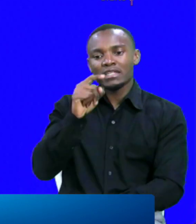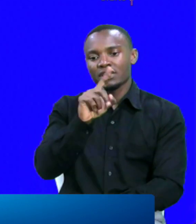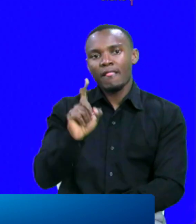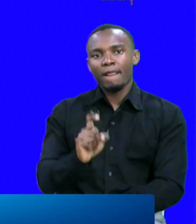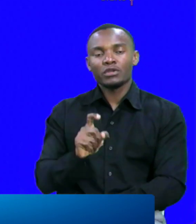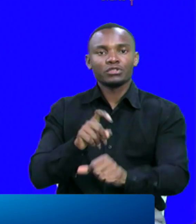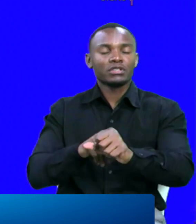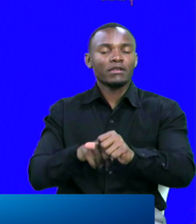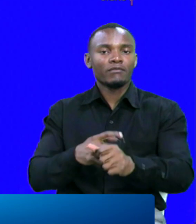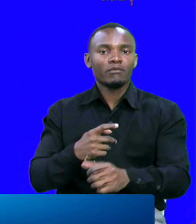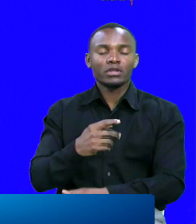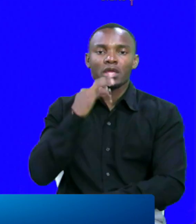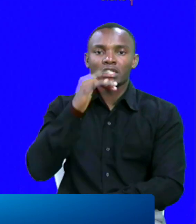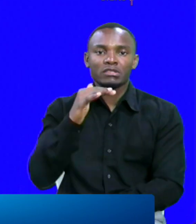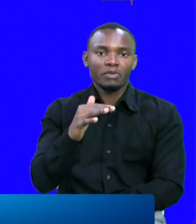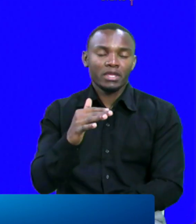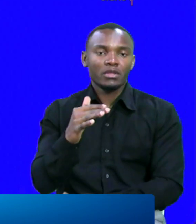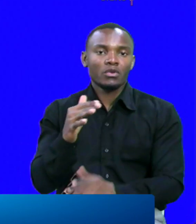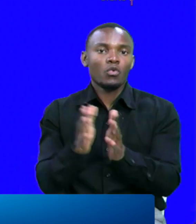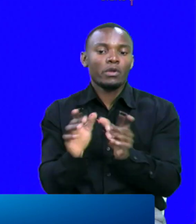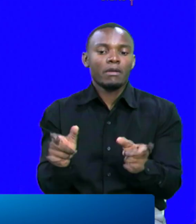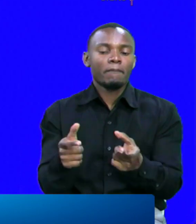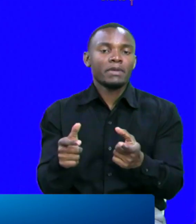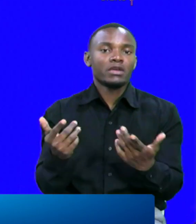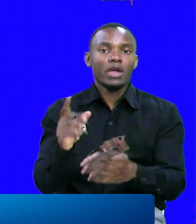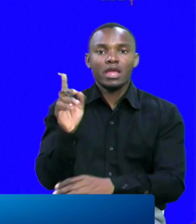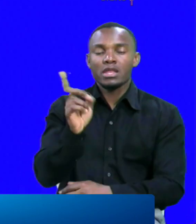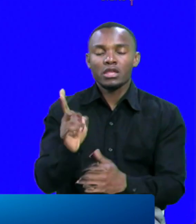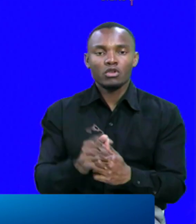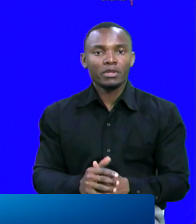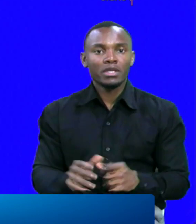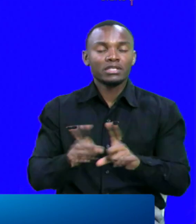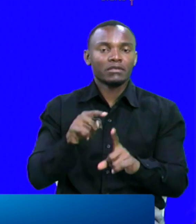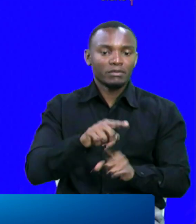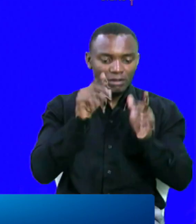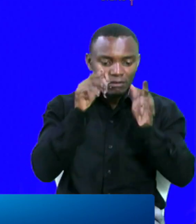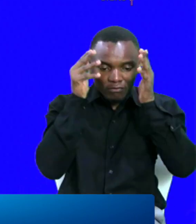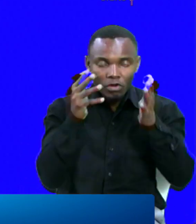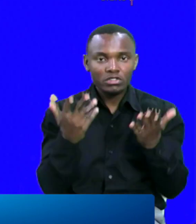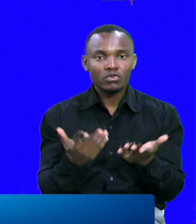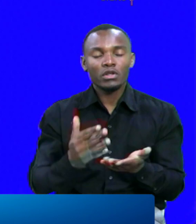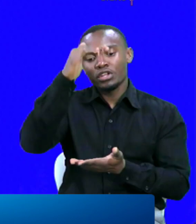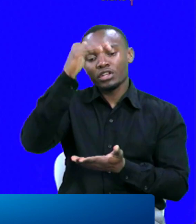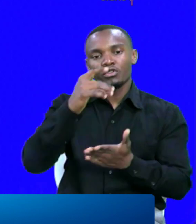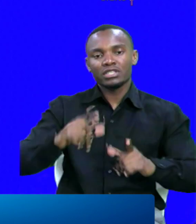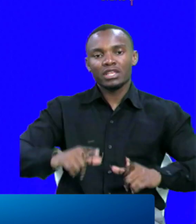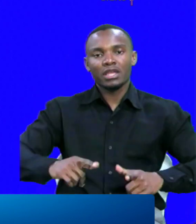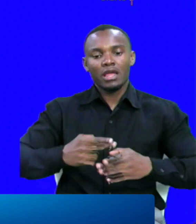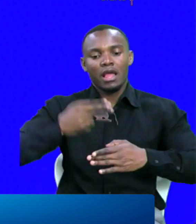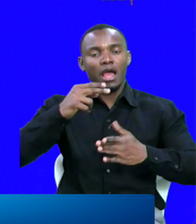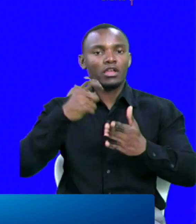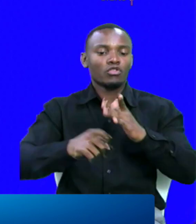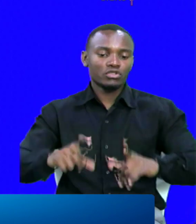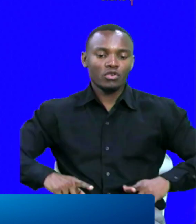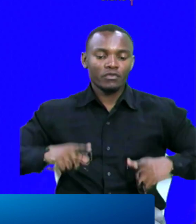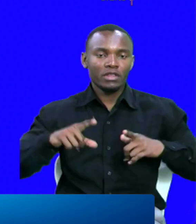field questions on the same during his State House address in Nairobi, where he delved into matters related to reducing the high